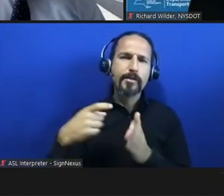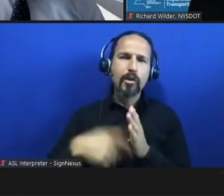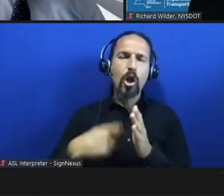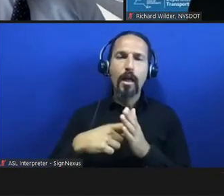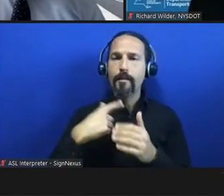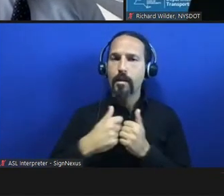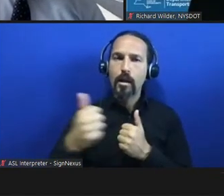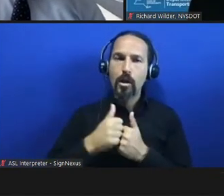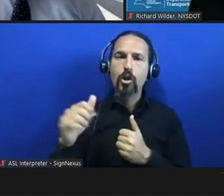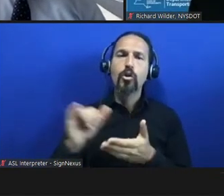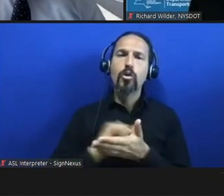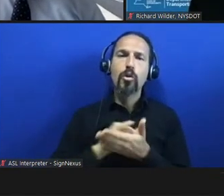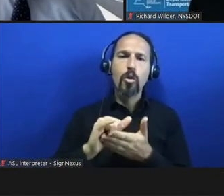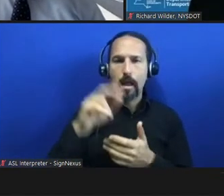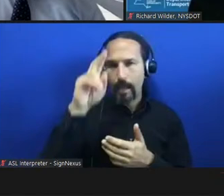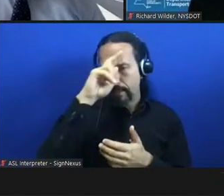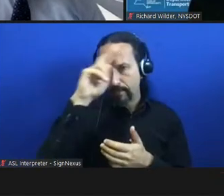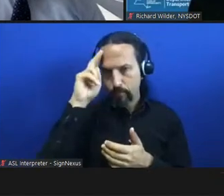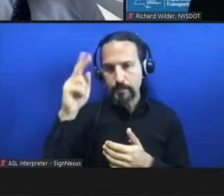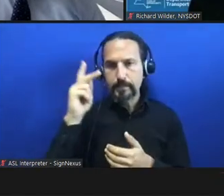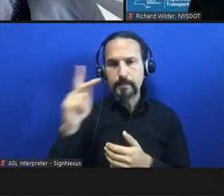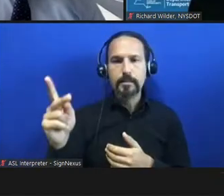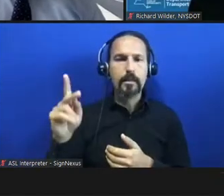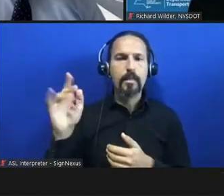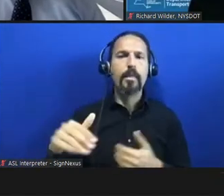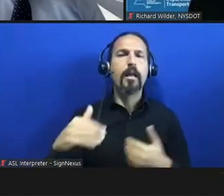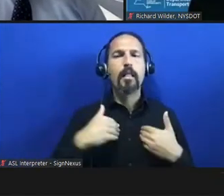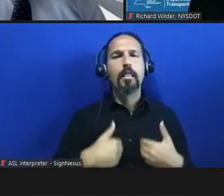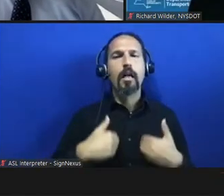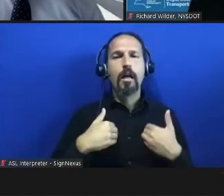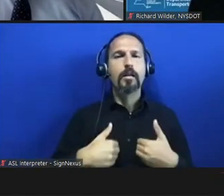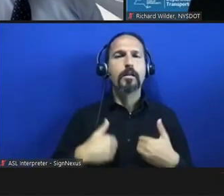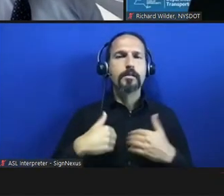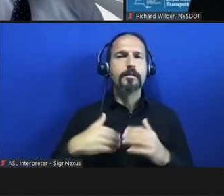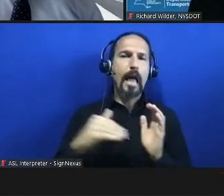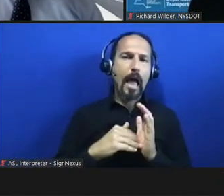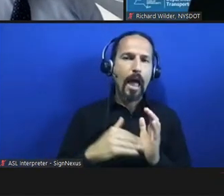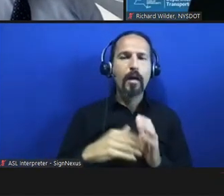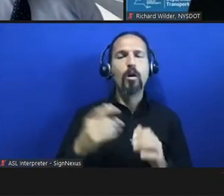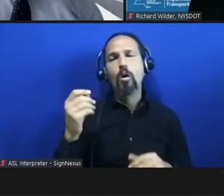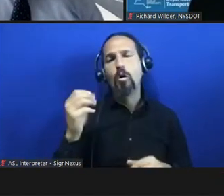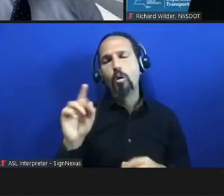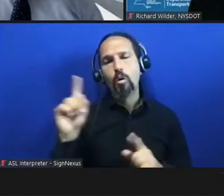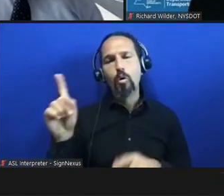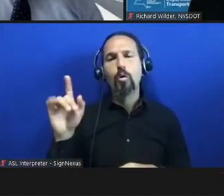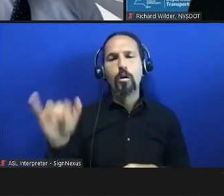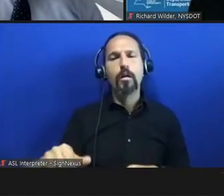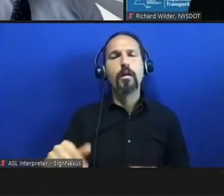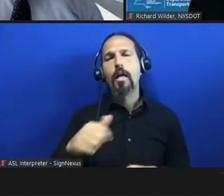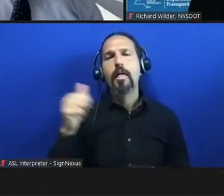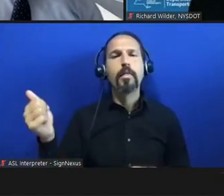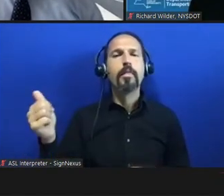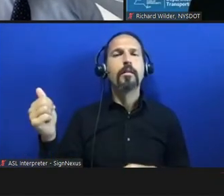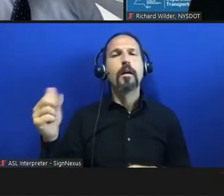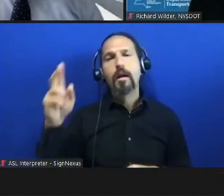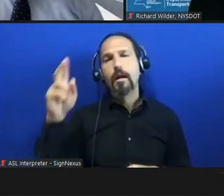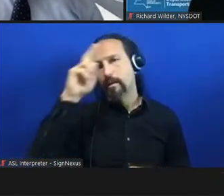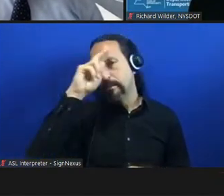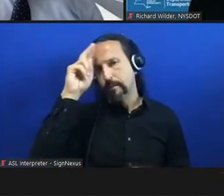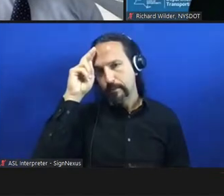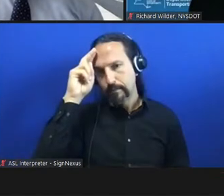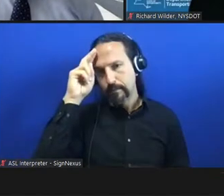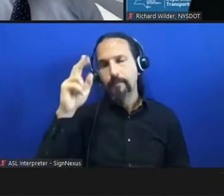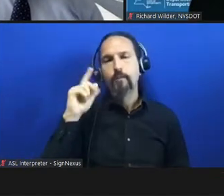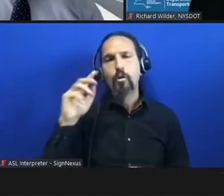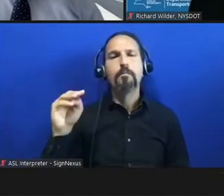go to New York Presbyterian to see the lung transplant team or whenever I need to go to the National Jewish respiratory Institute